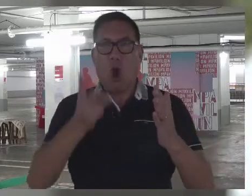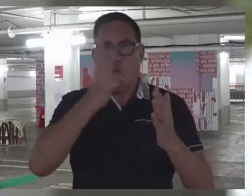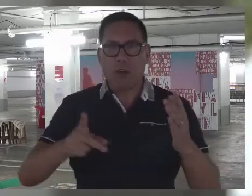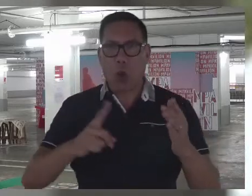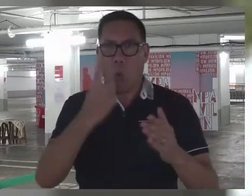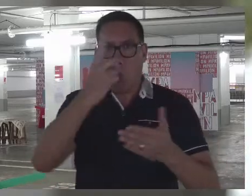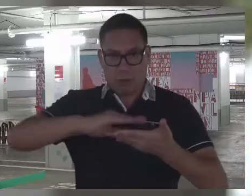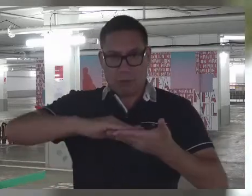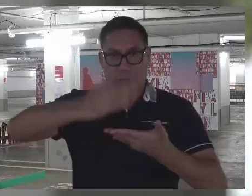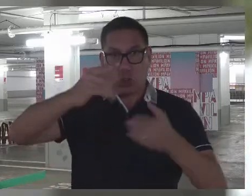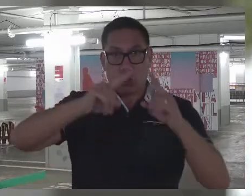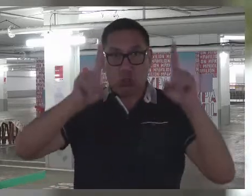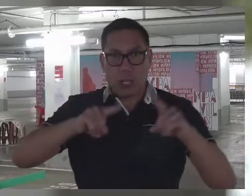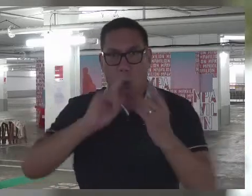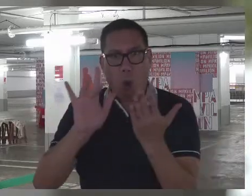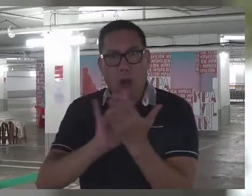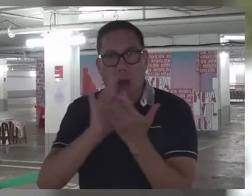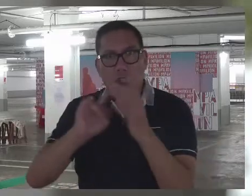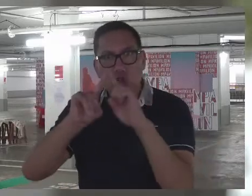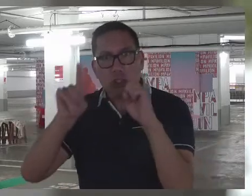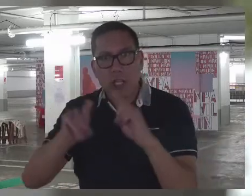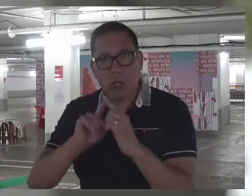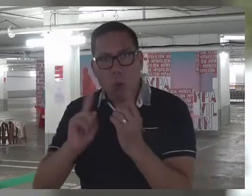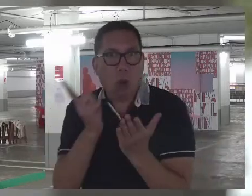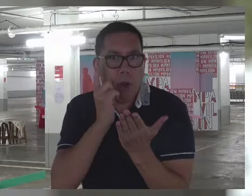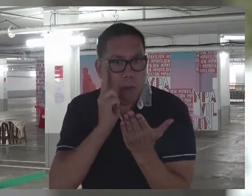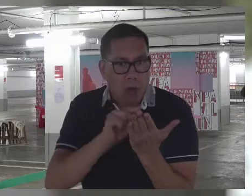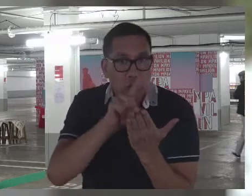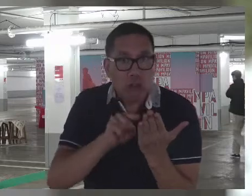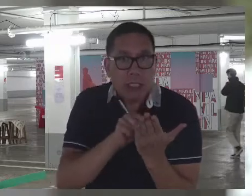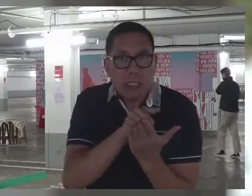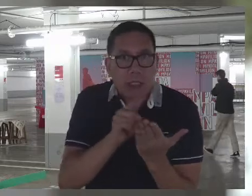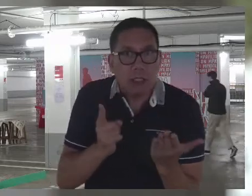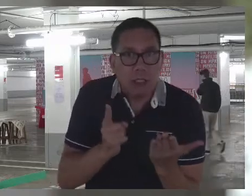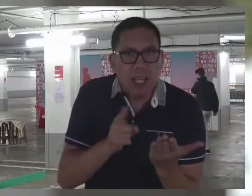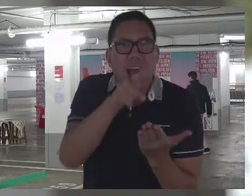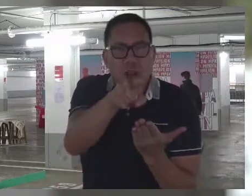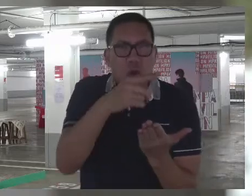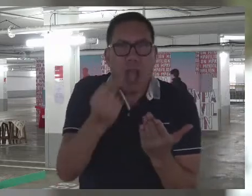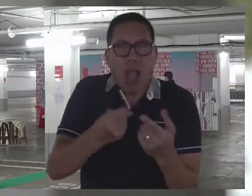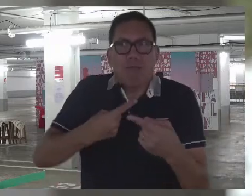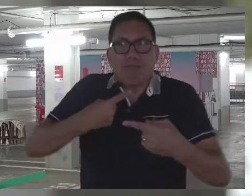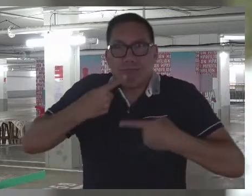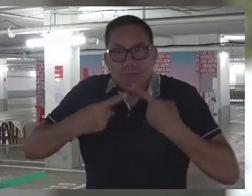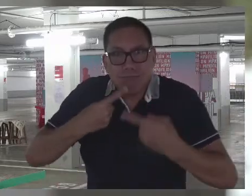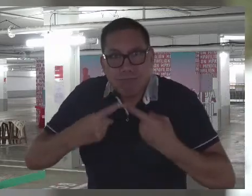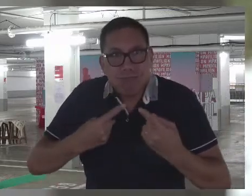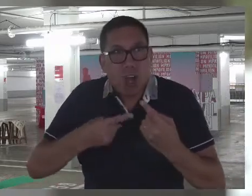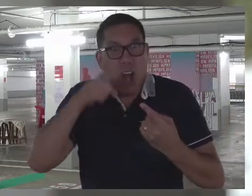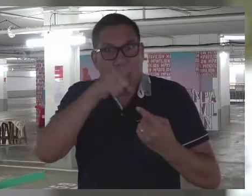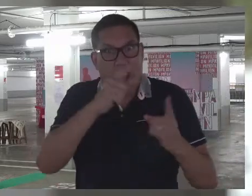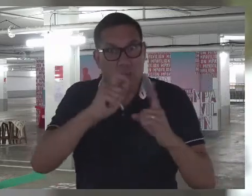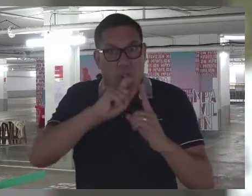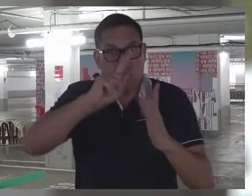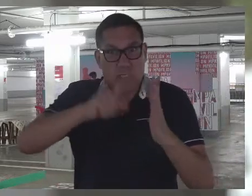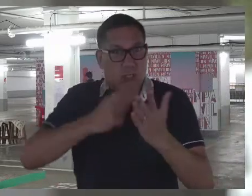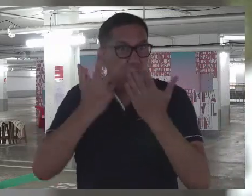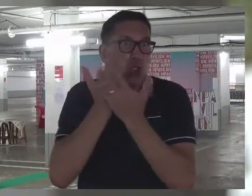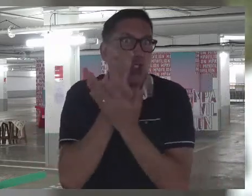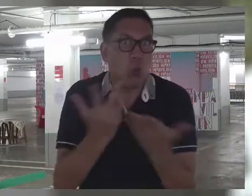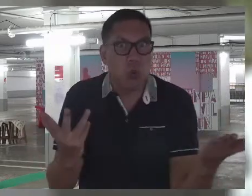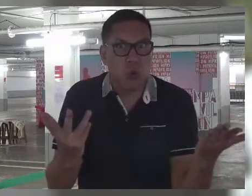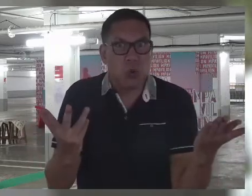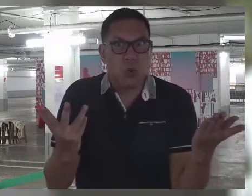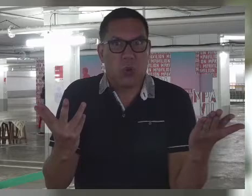screen. And that's what you so eloquently have communicated in this project, both